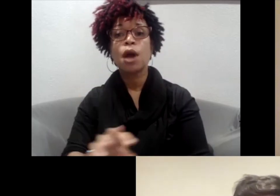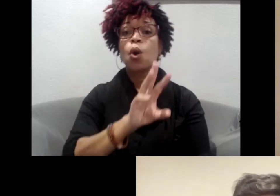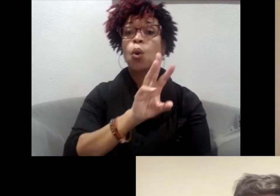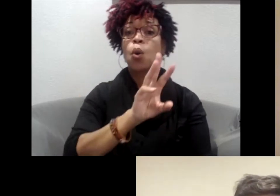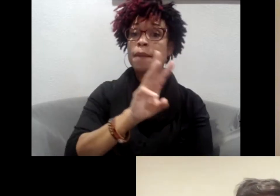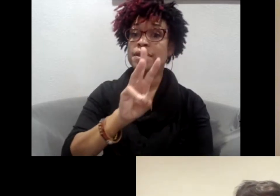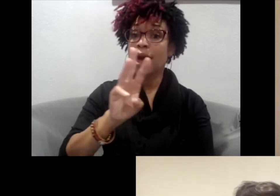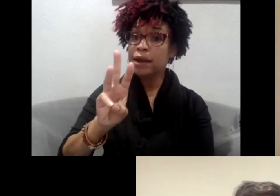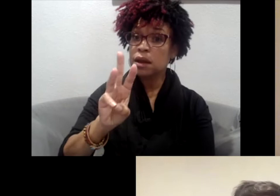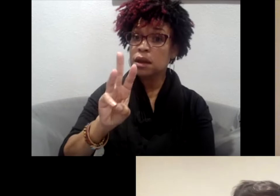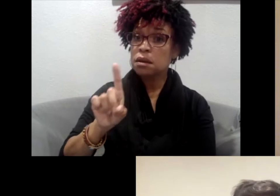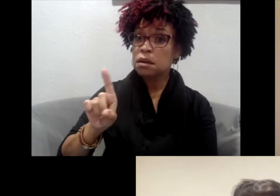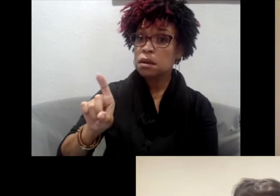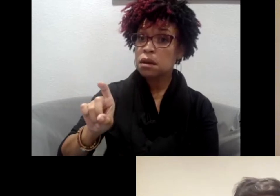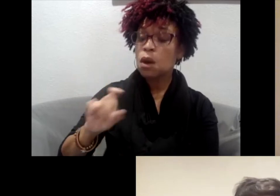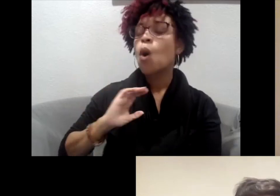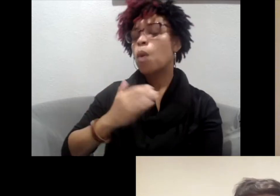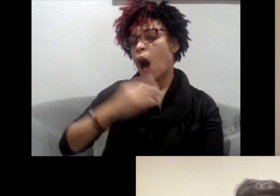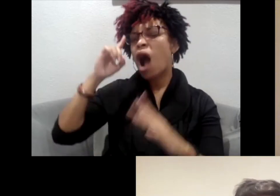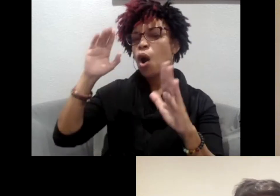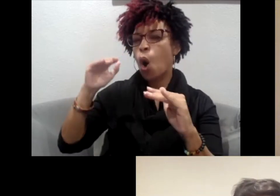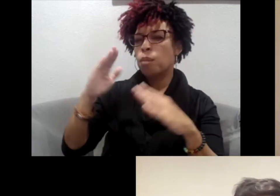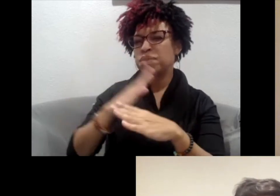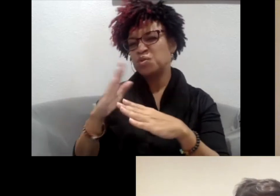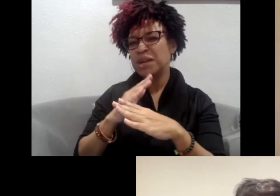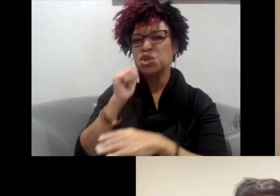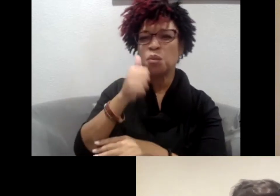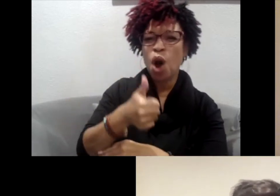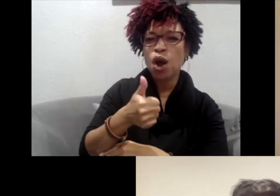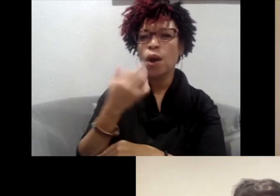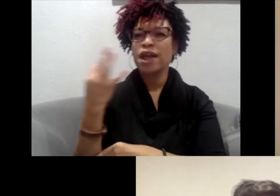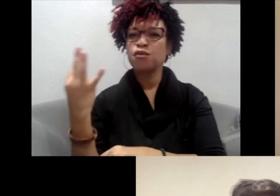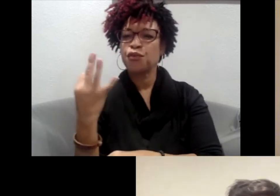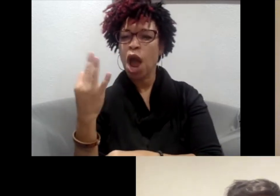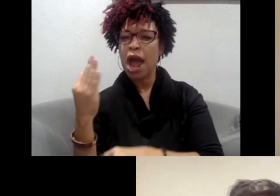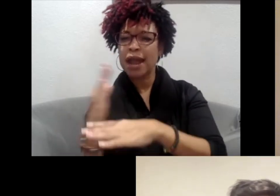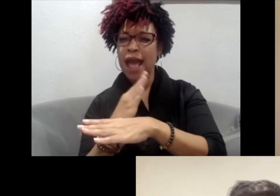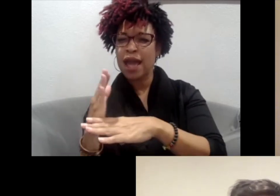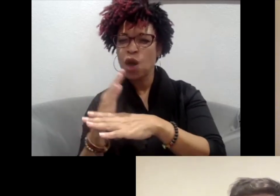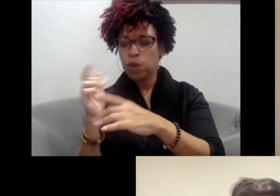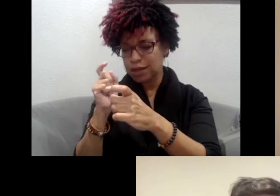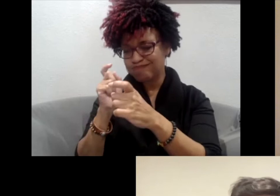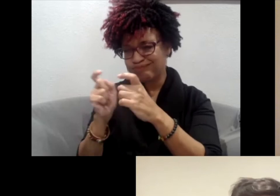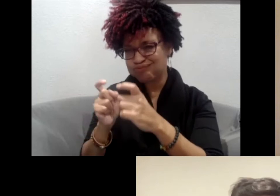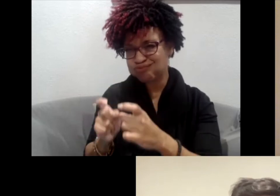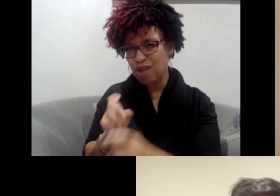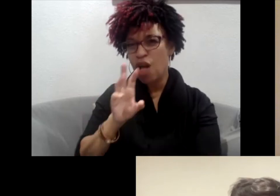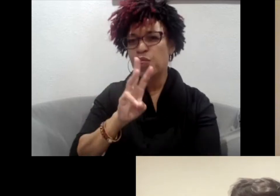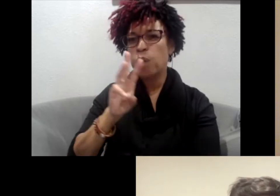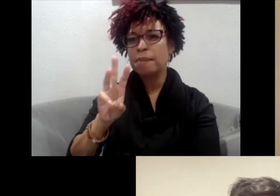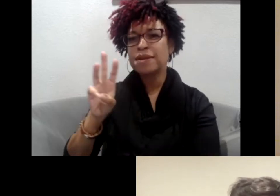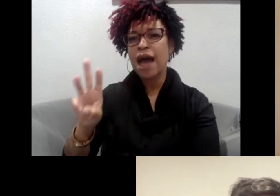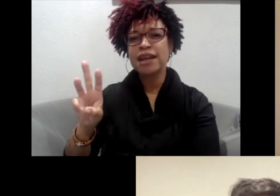Our hope is sometime between tomorrow and Friday. We are just fine-tuning the website to get it ready to